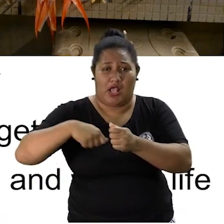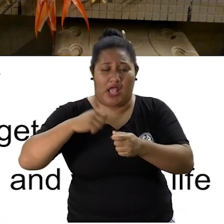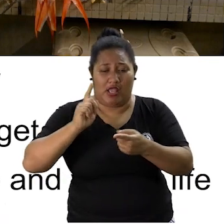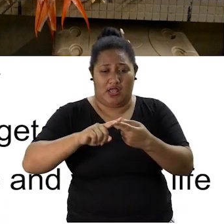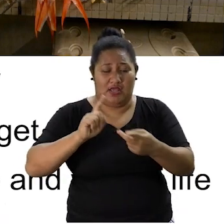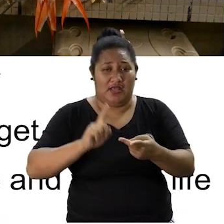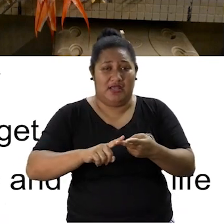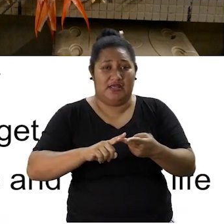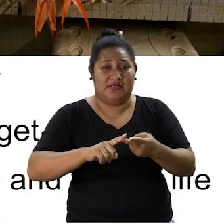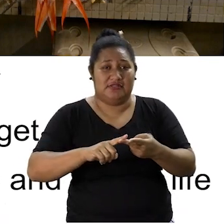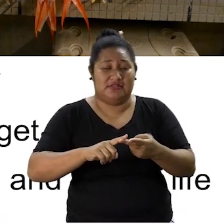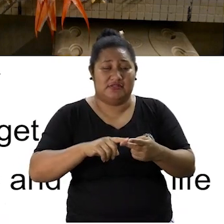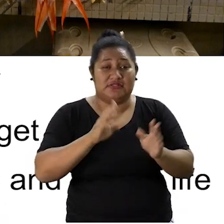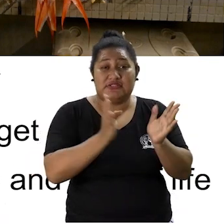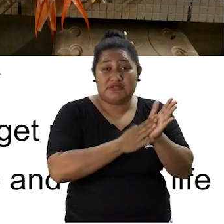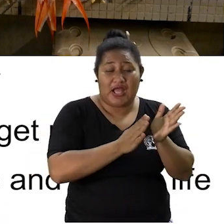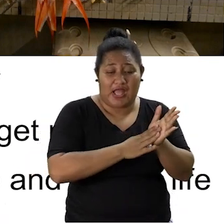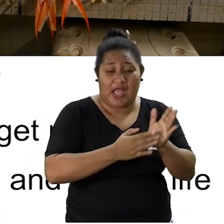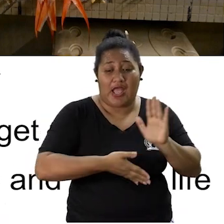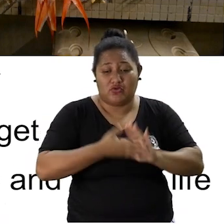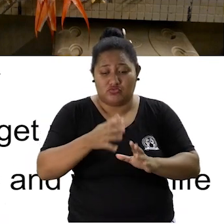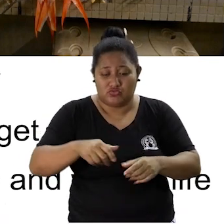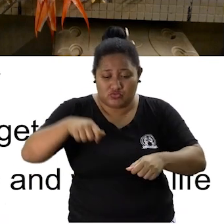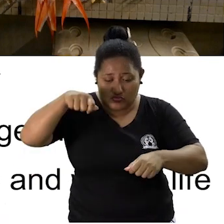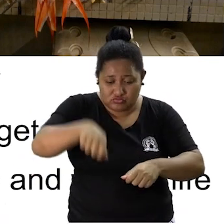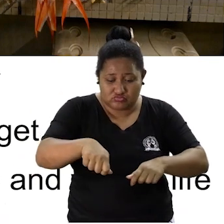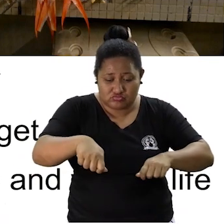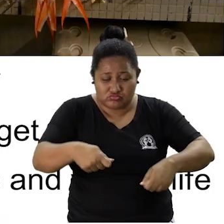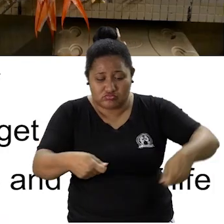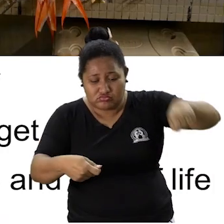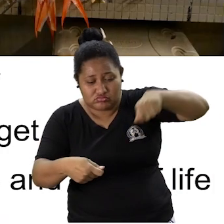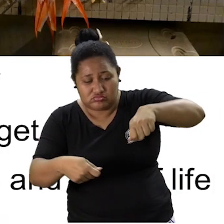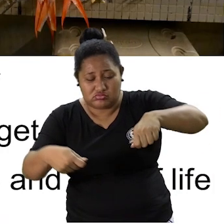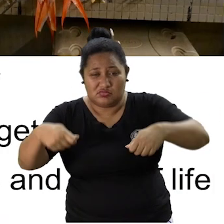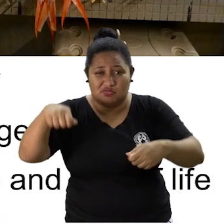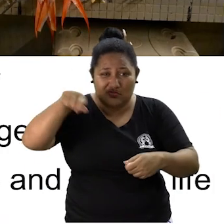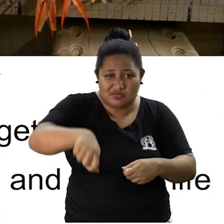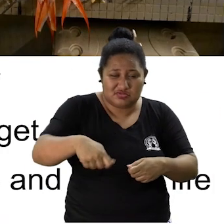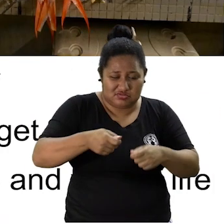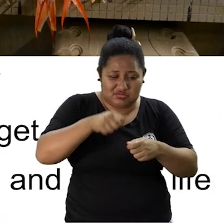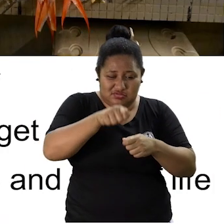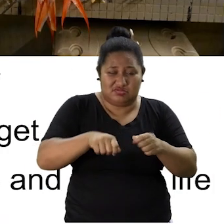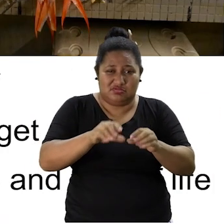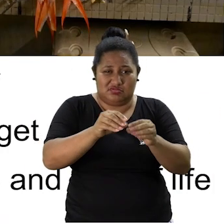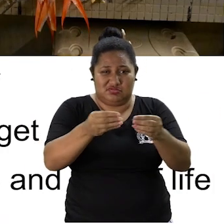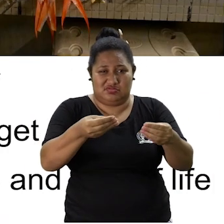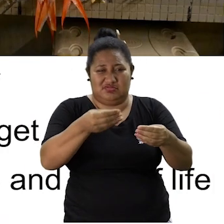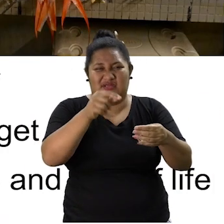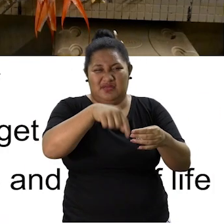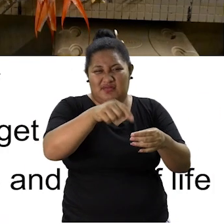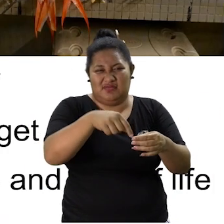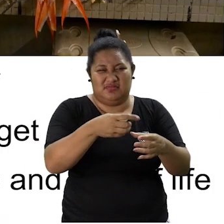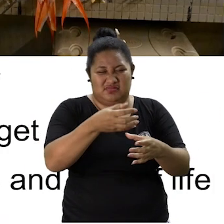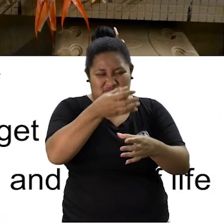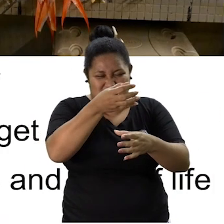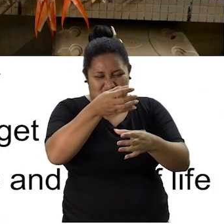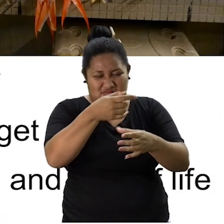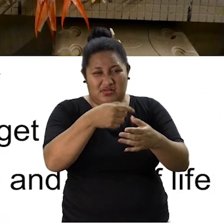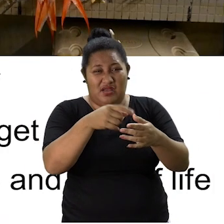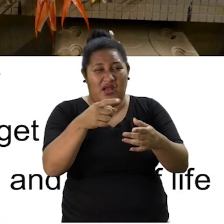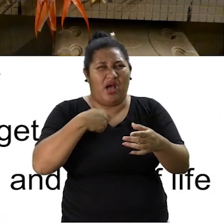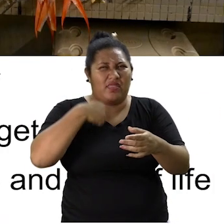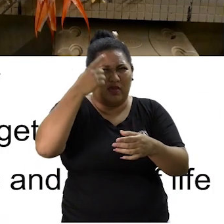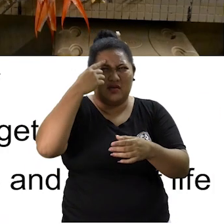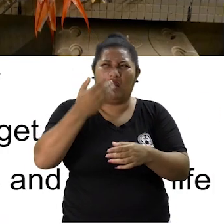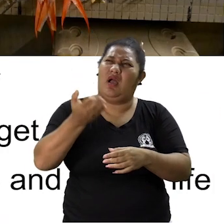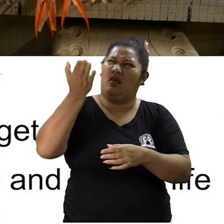e whaile sea, ia mau mai, ona whaiela le tausinga, I te manatu o aso ia, o le malo losi o